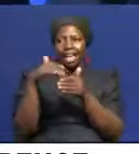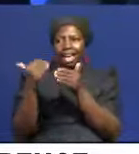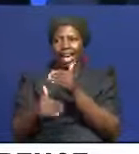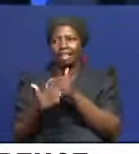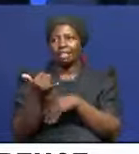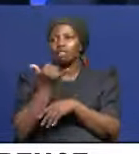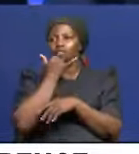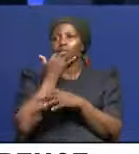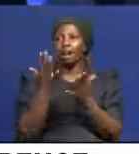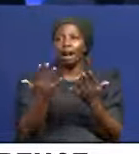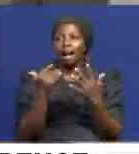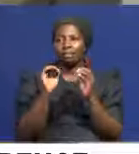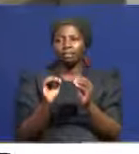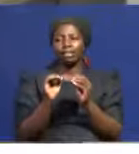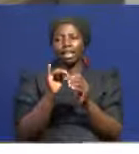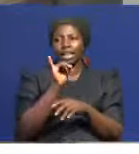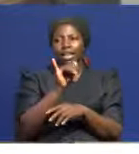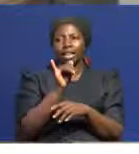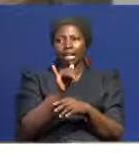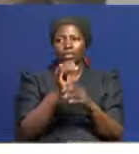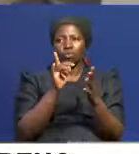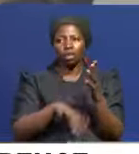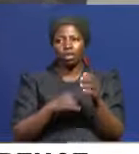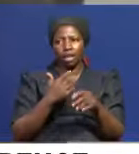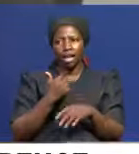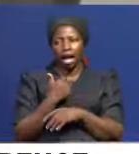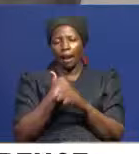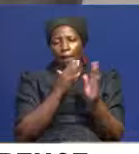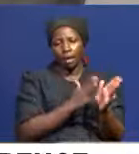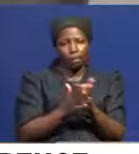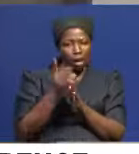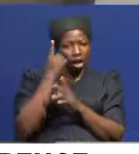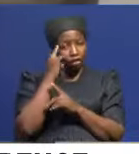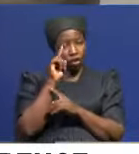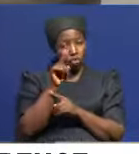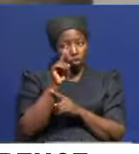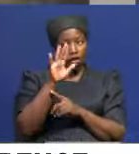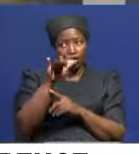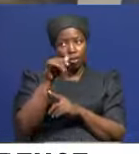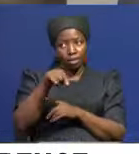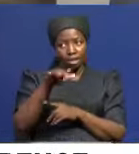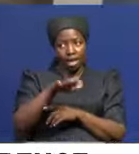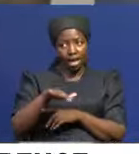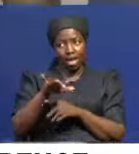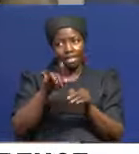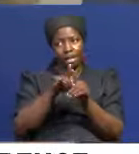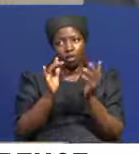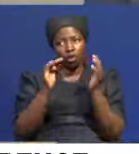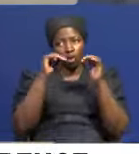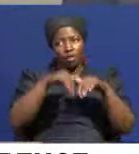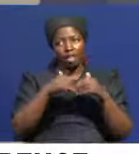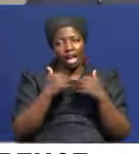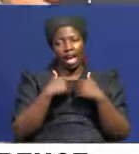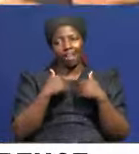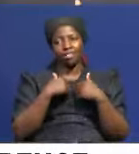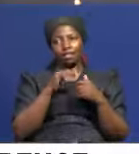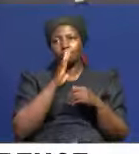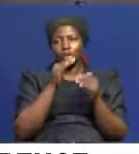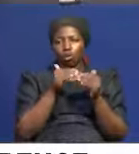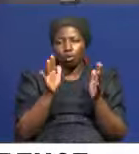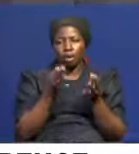wrong hands. Now, that is what we had prepared for you from this end. And of course, the conference has just been